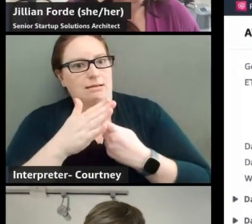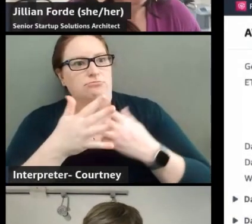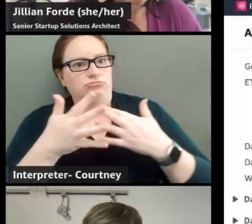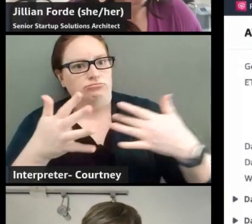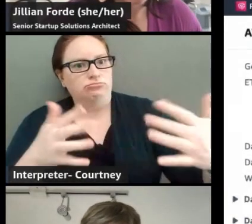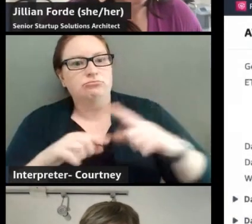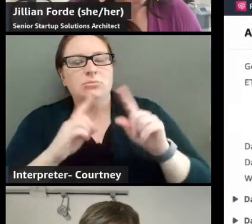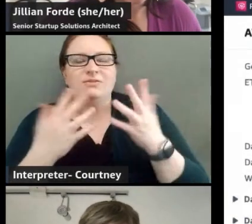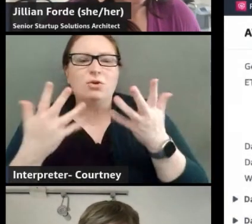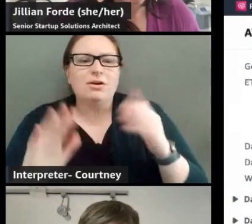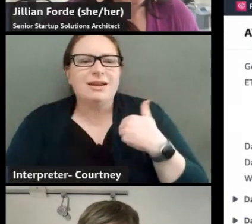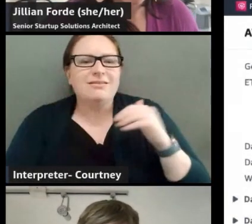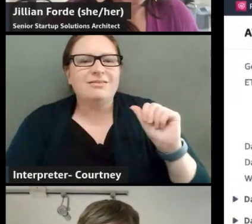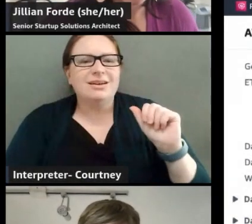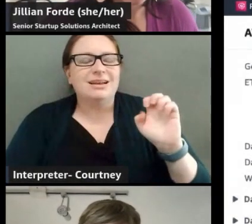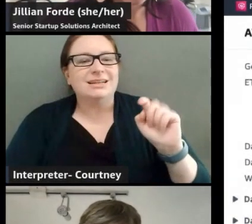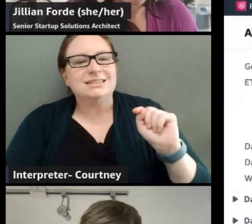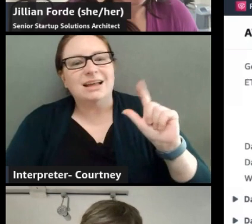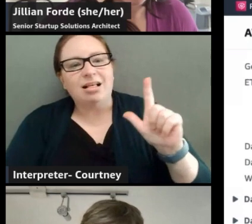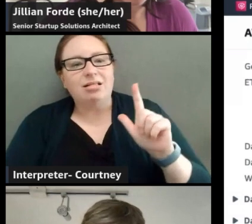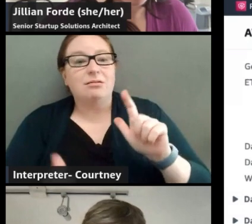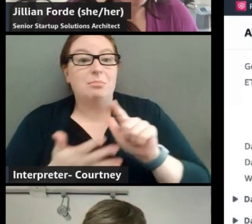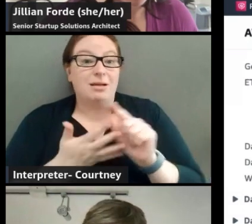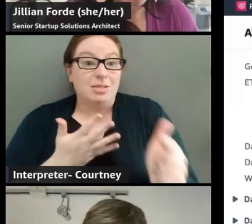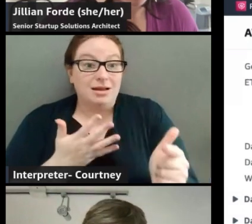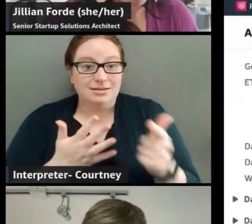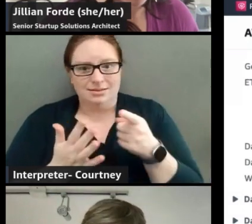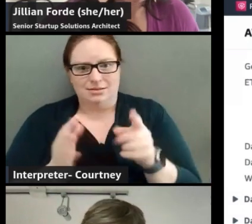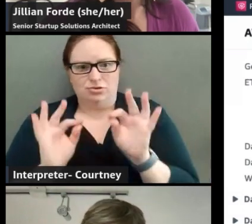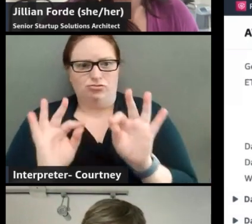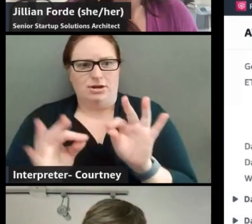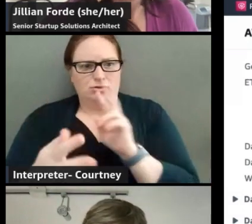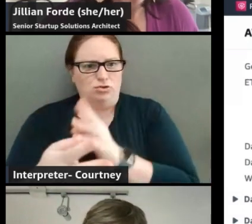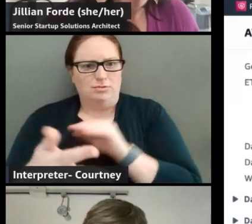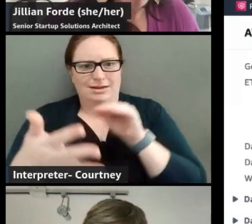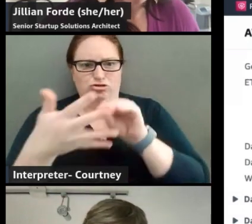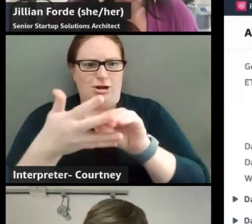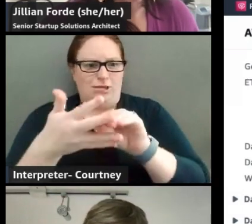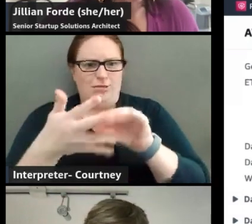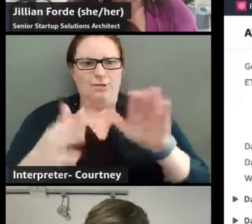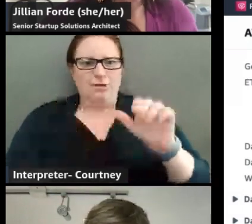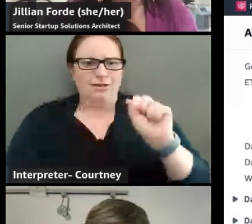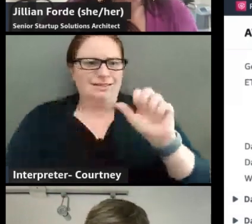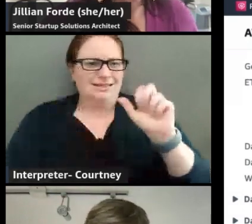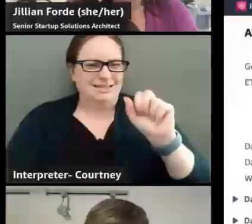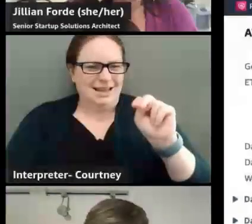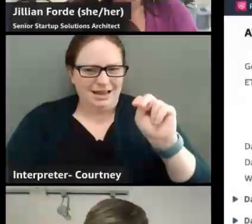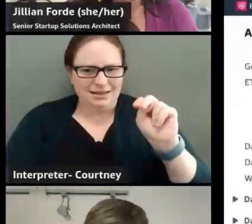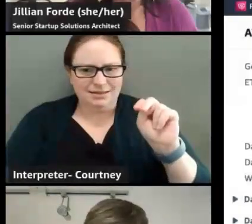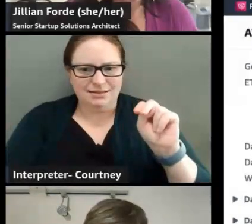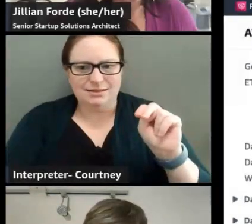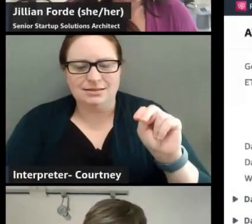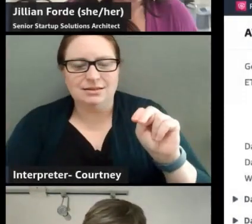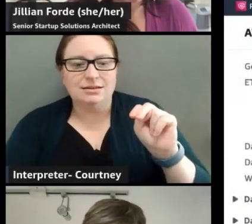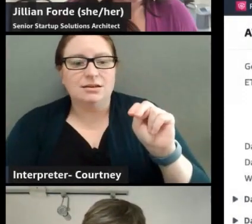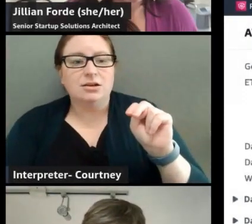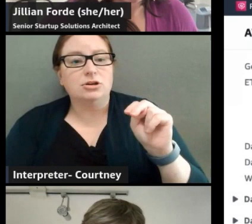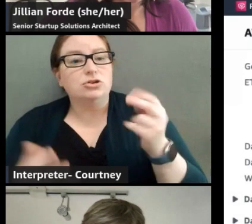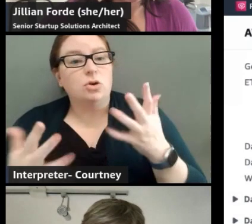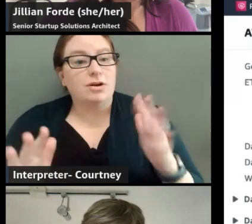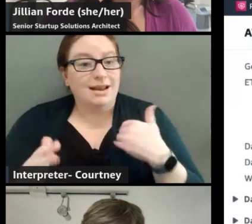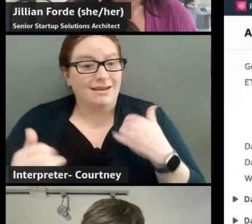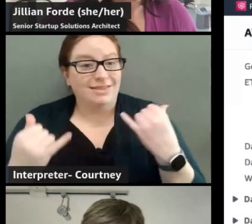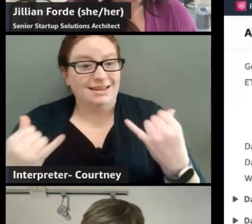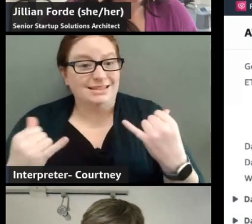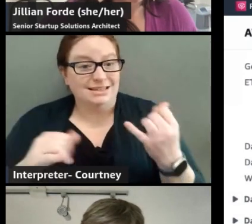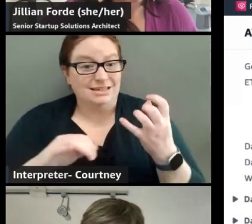right, this is a perfect place to inject your scan so that you can you already have the existing flows. You might